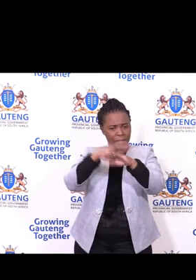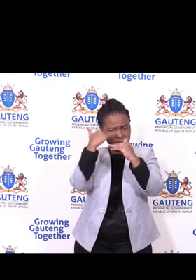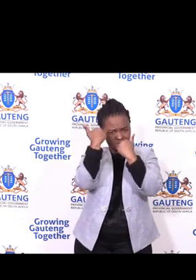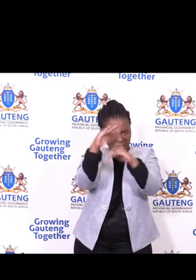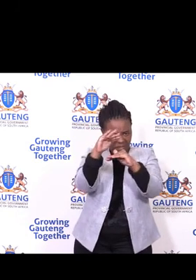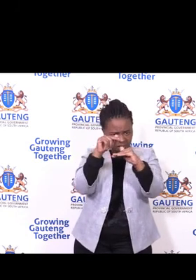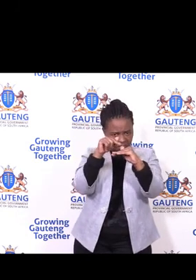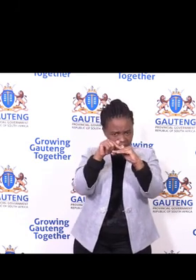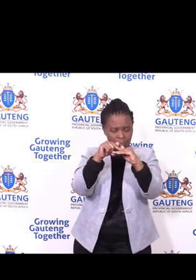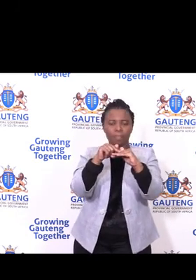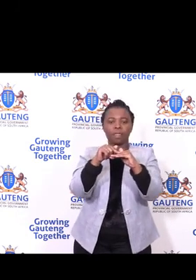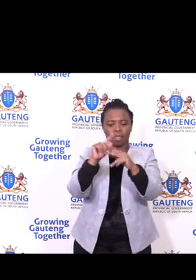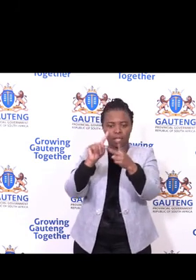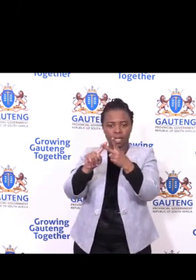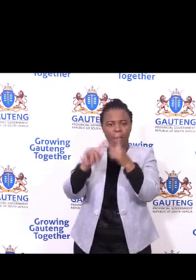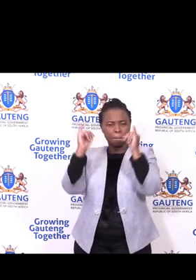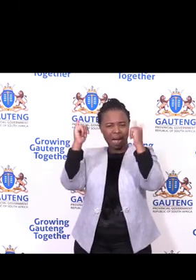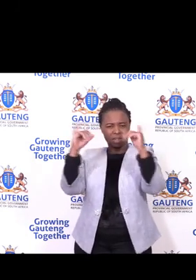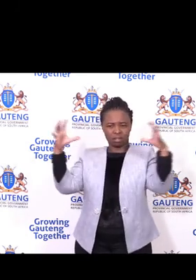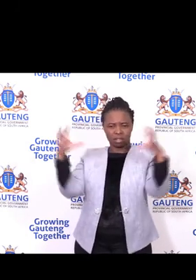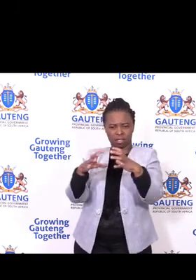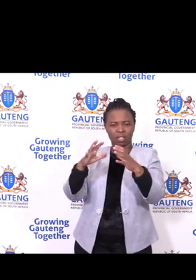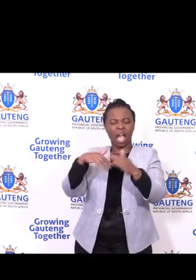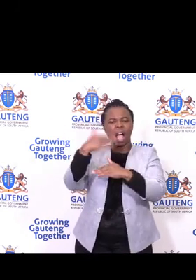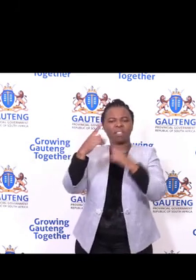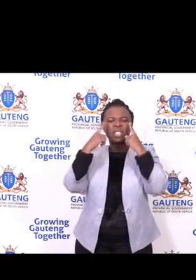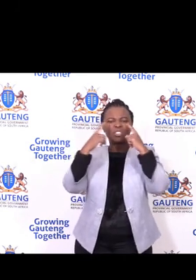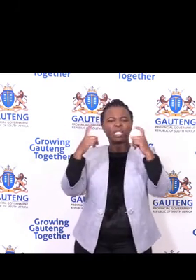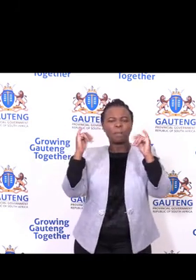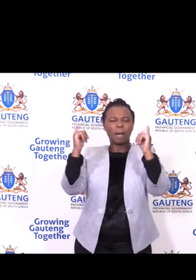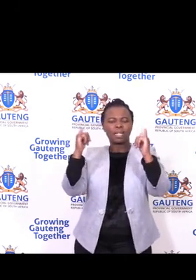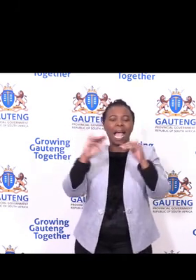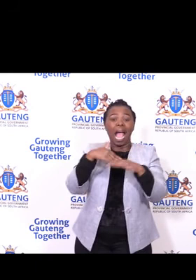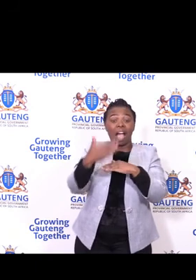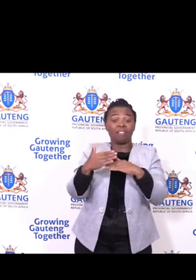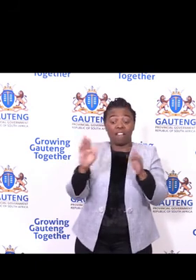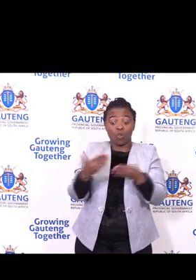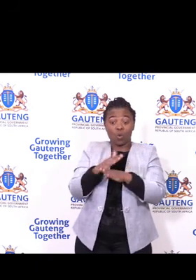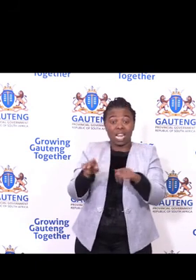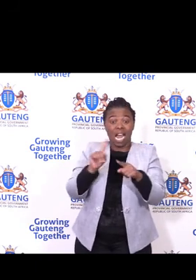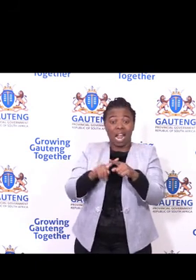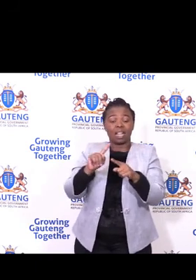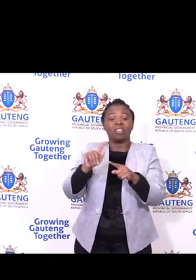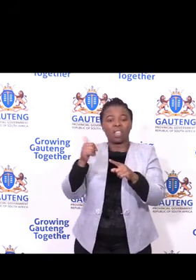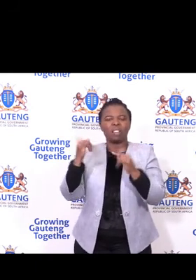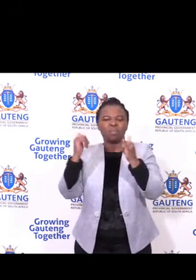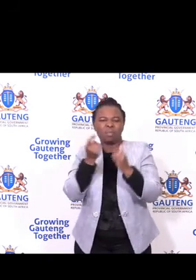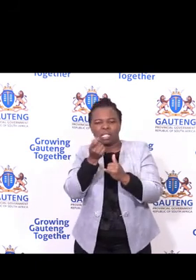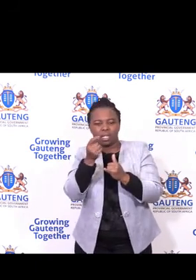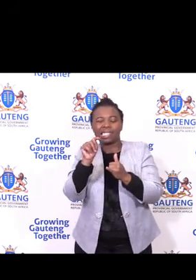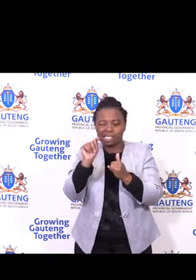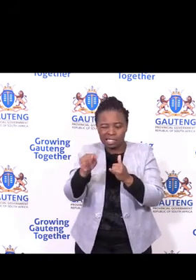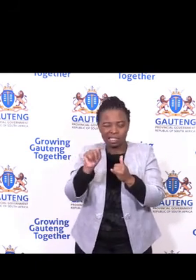avoid gatherings such as parties and after tears, particularly after funerals, to limit people who are attending to the